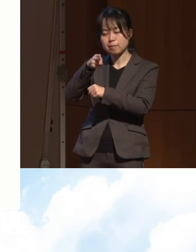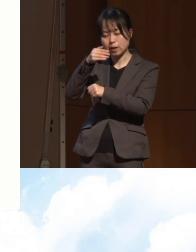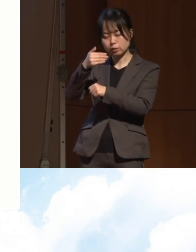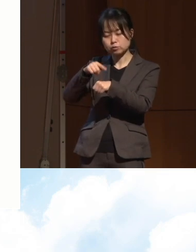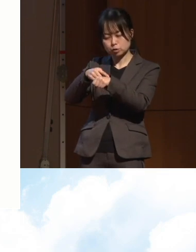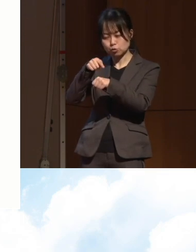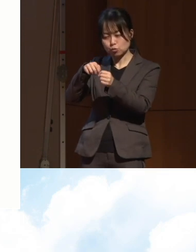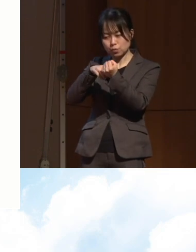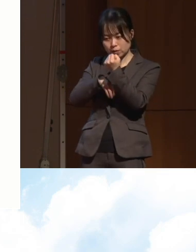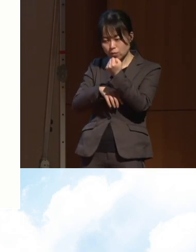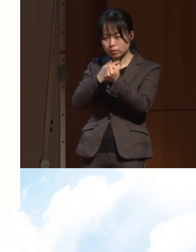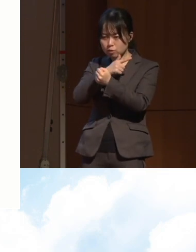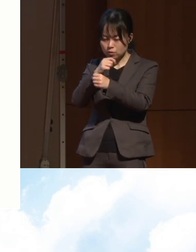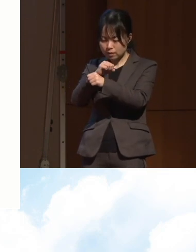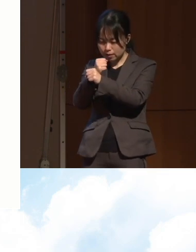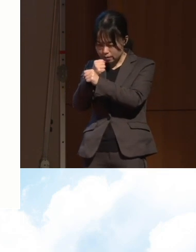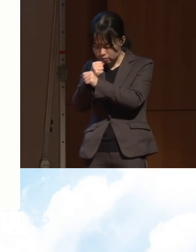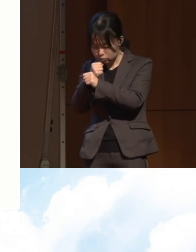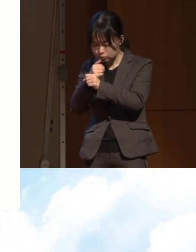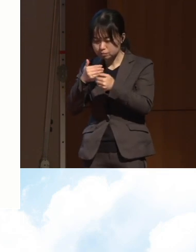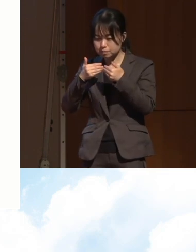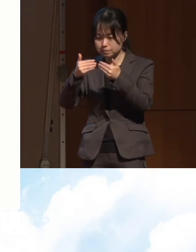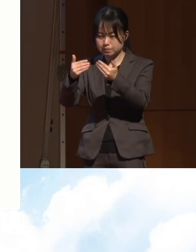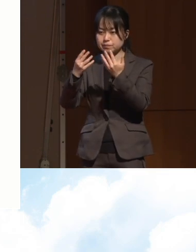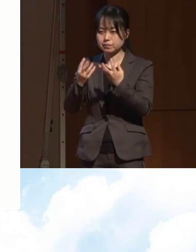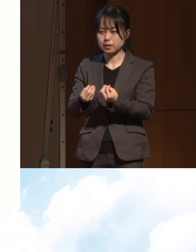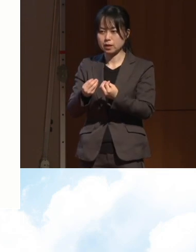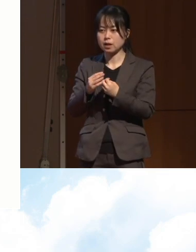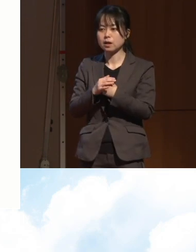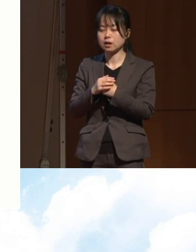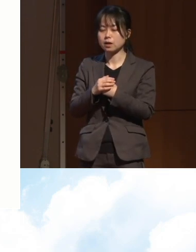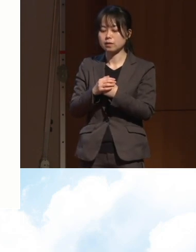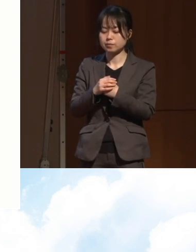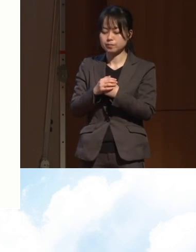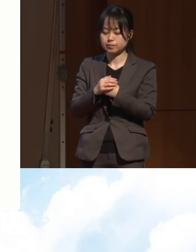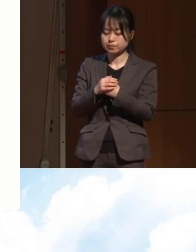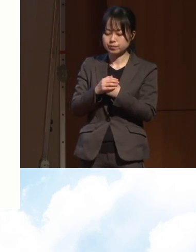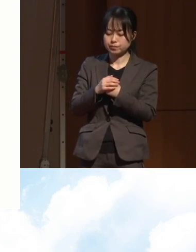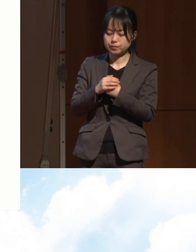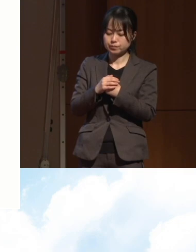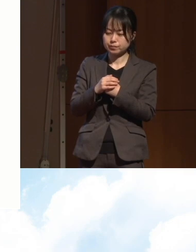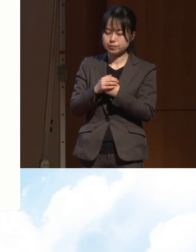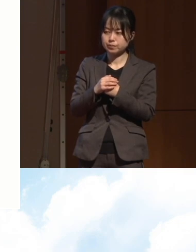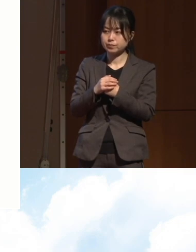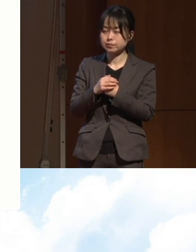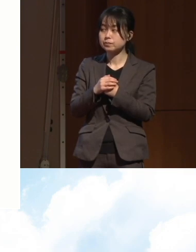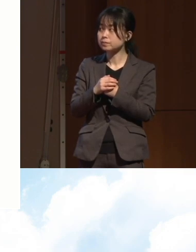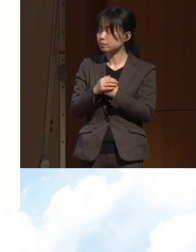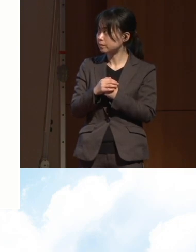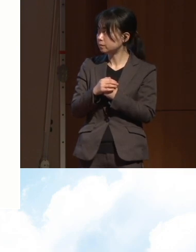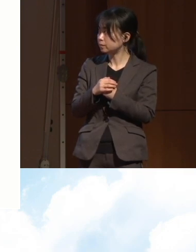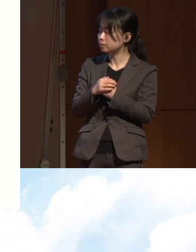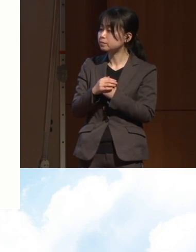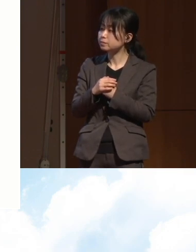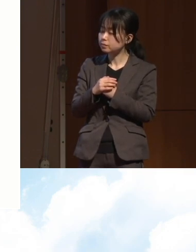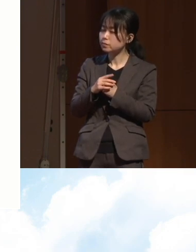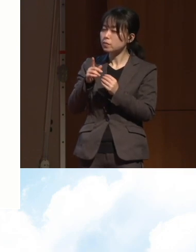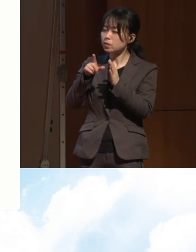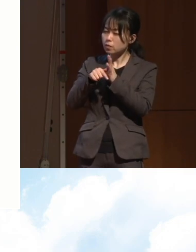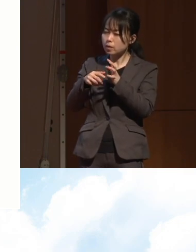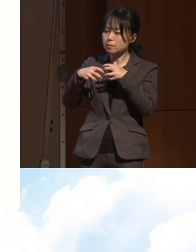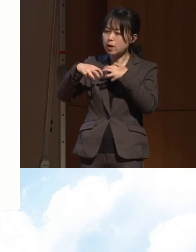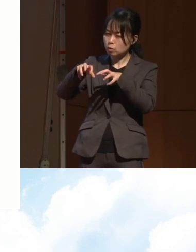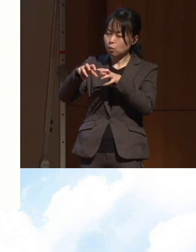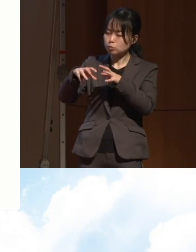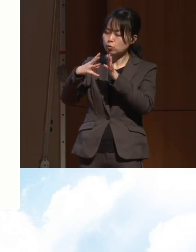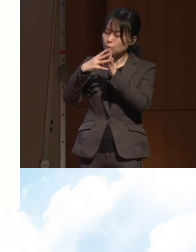amounts of neutralizing antibody levels in animal models, but that didn't translate to